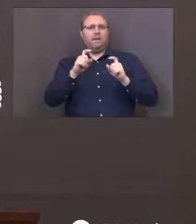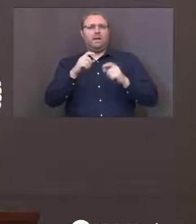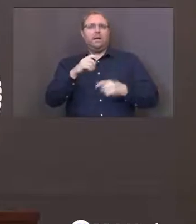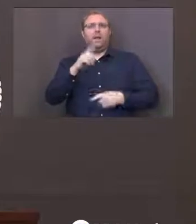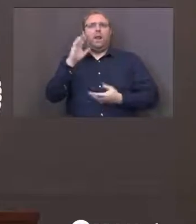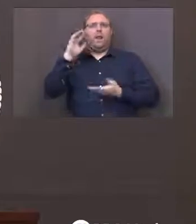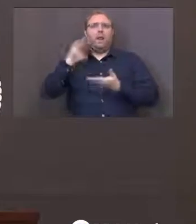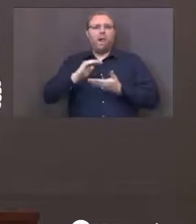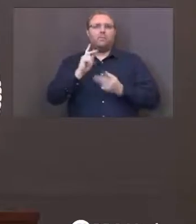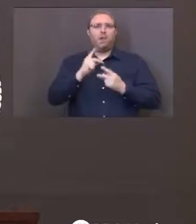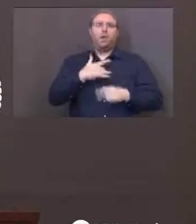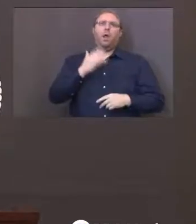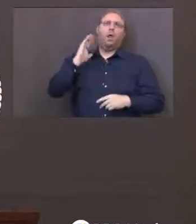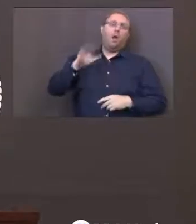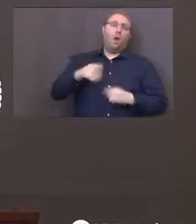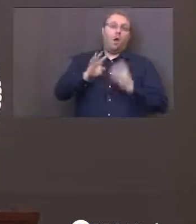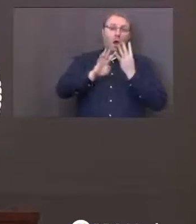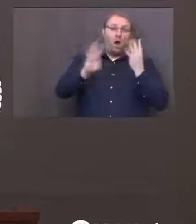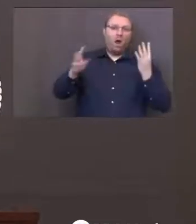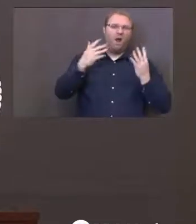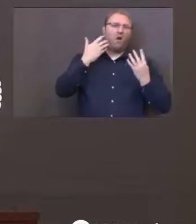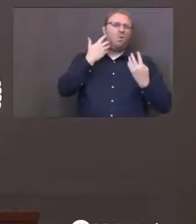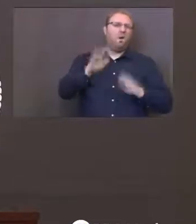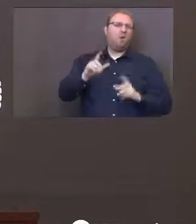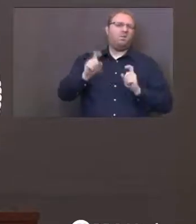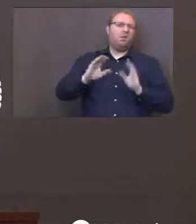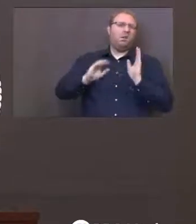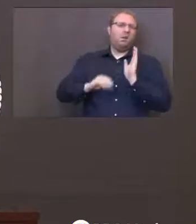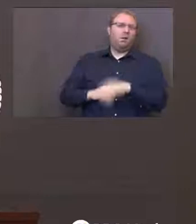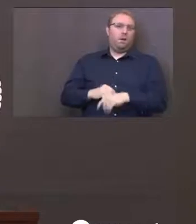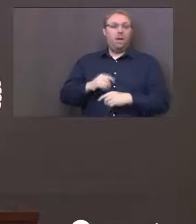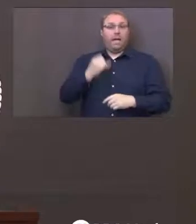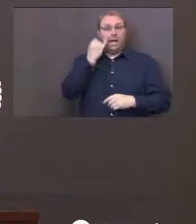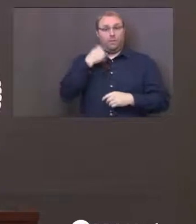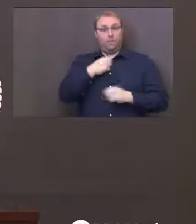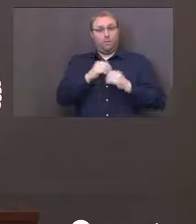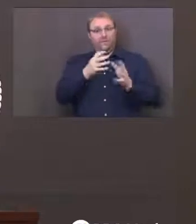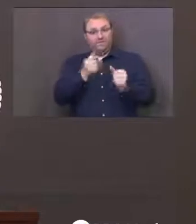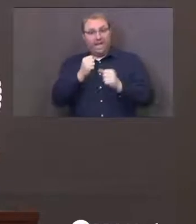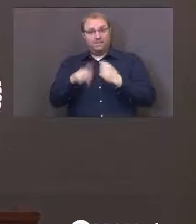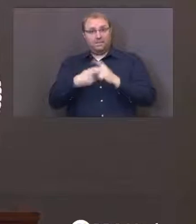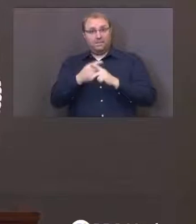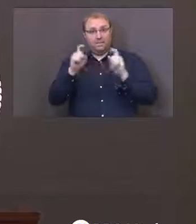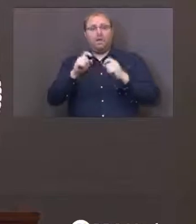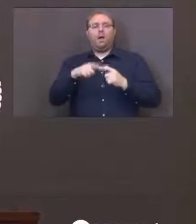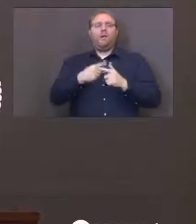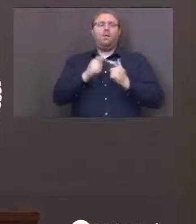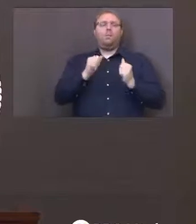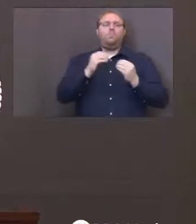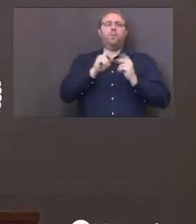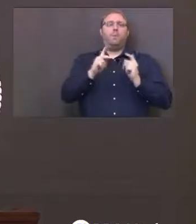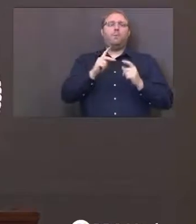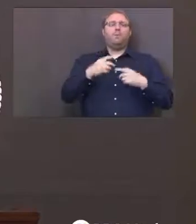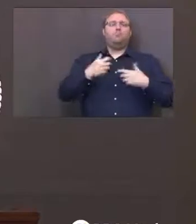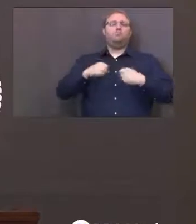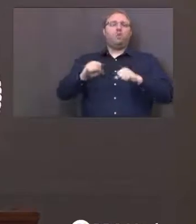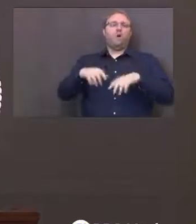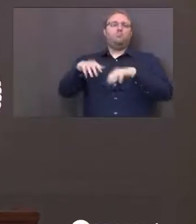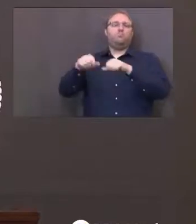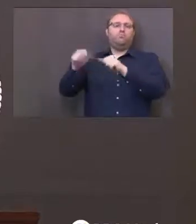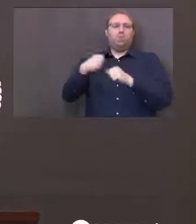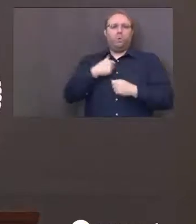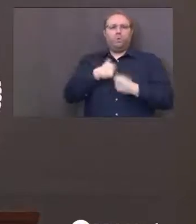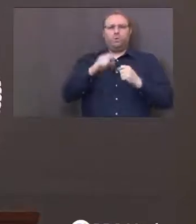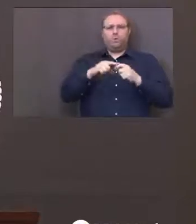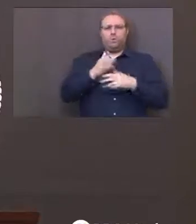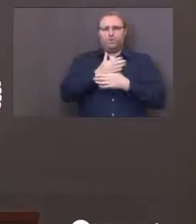that doesn't have that barrier of having a nasal swab or needing all that PPE. And then definitely, of course, we're always pushing the messaging around. It is